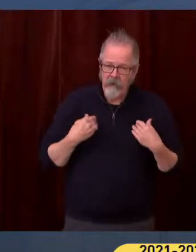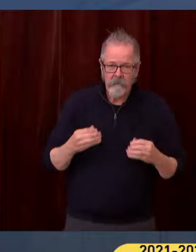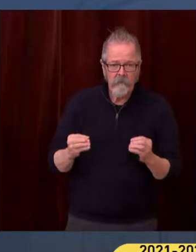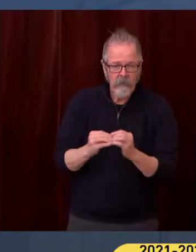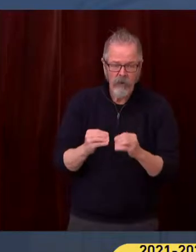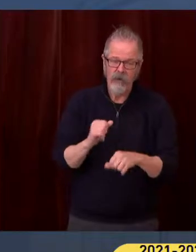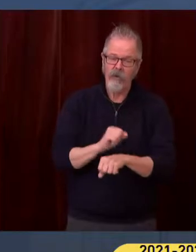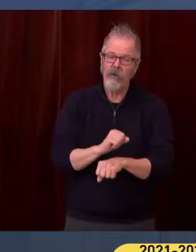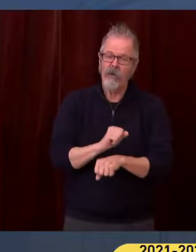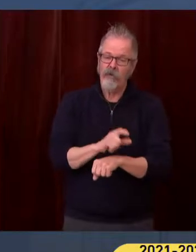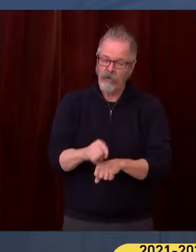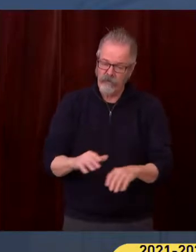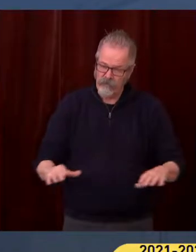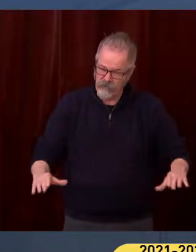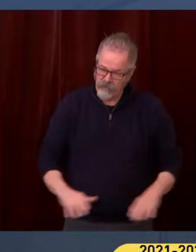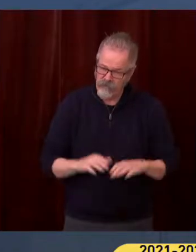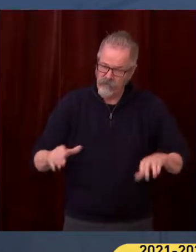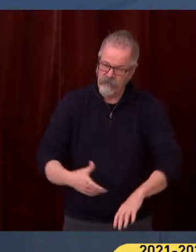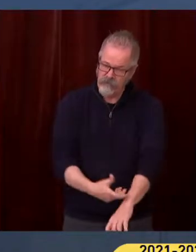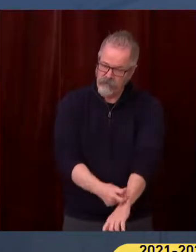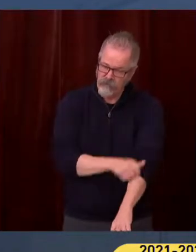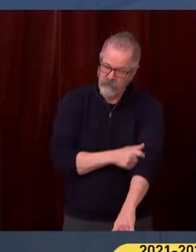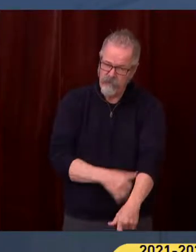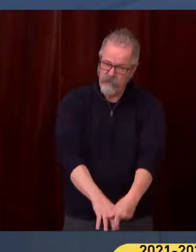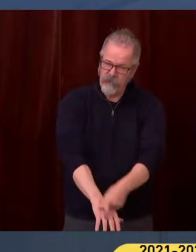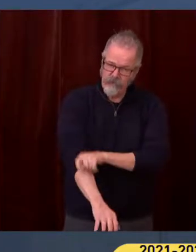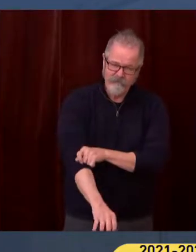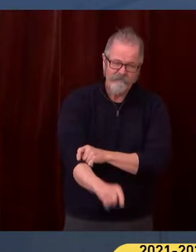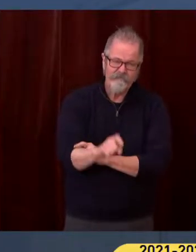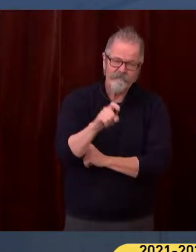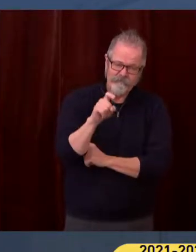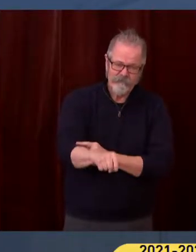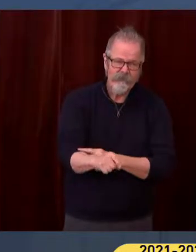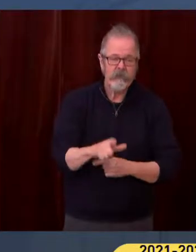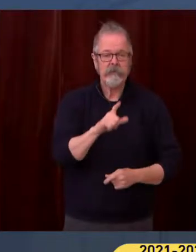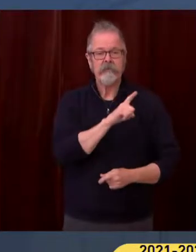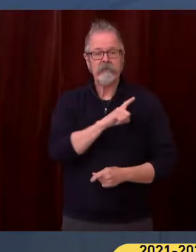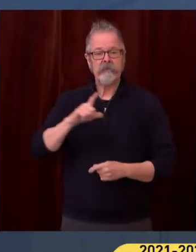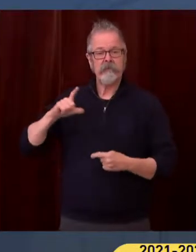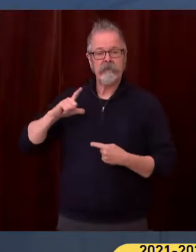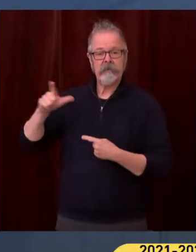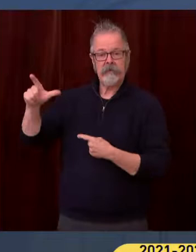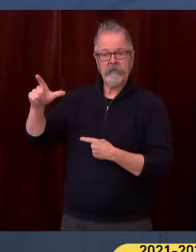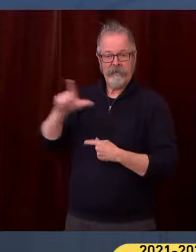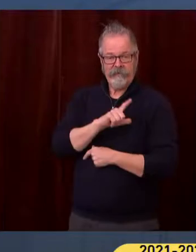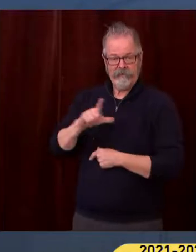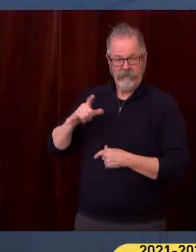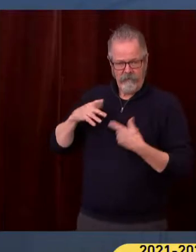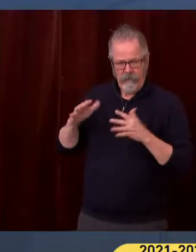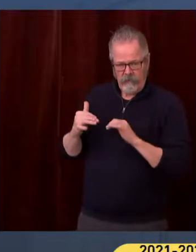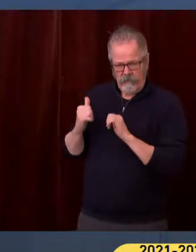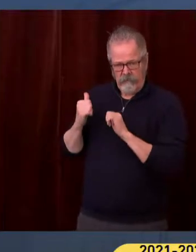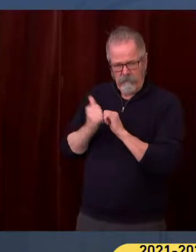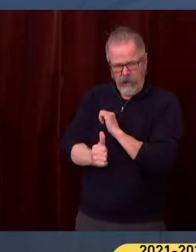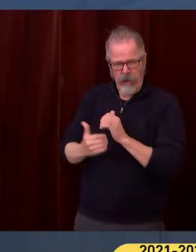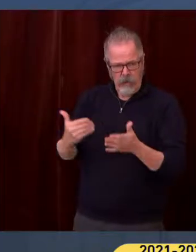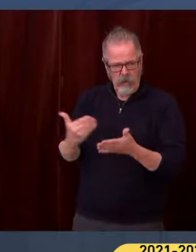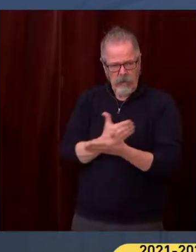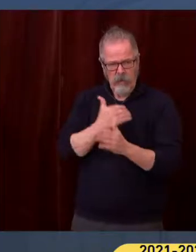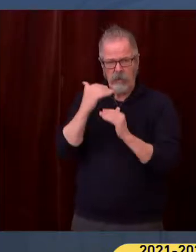was consistent with the most recent science. Now we need to hold ourselves accountable to those limits.